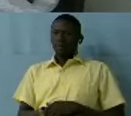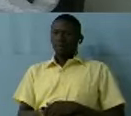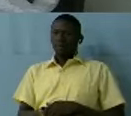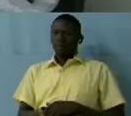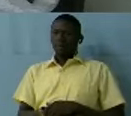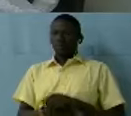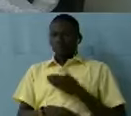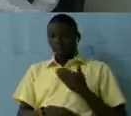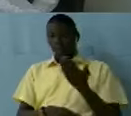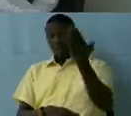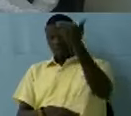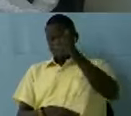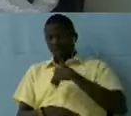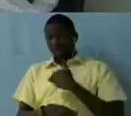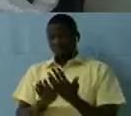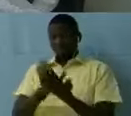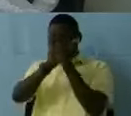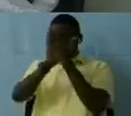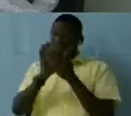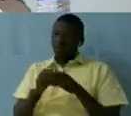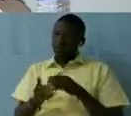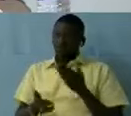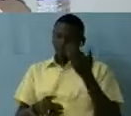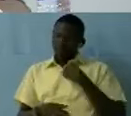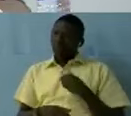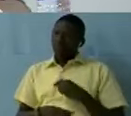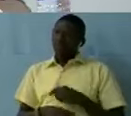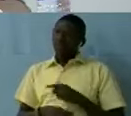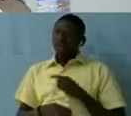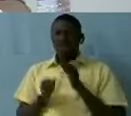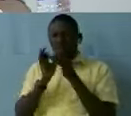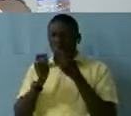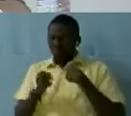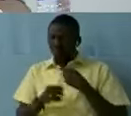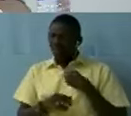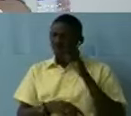He said that he has come so that I could pardon him.